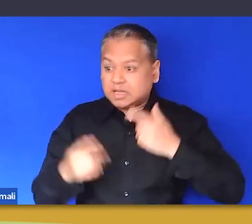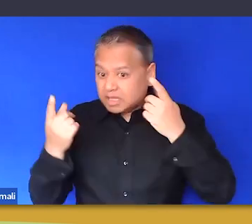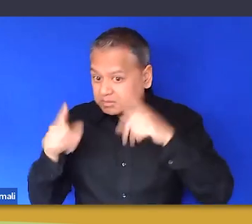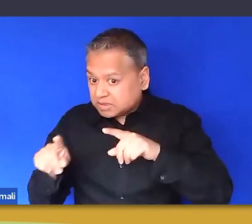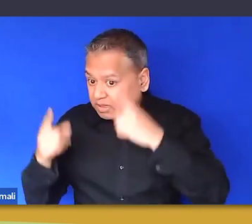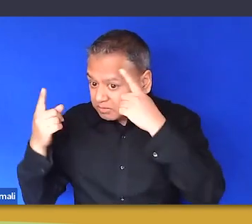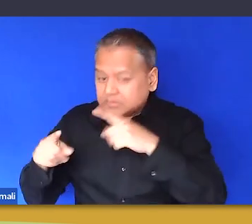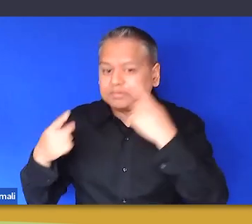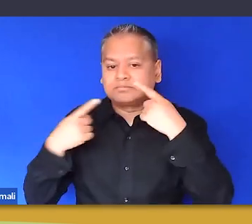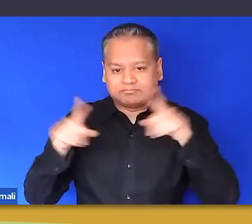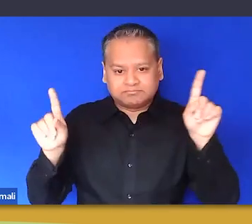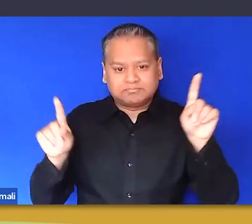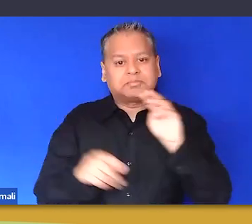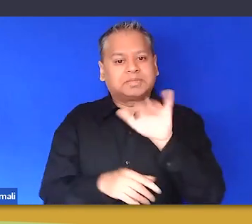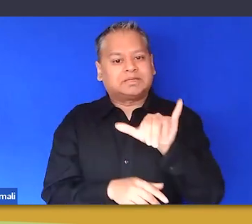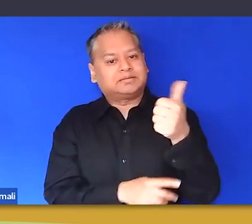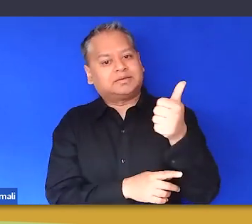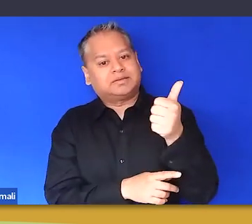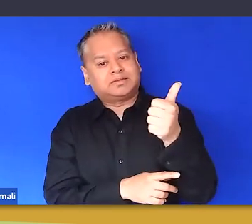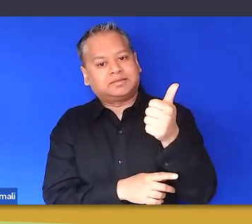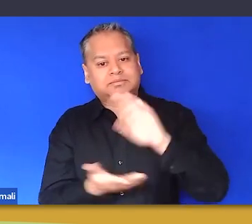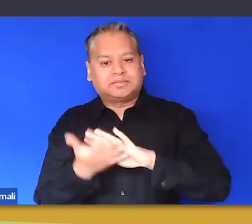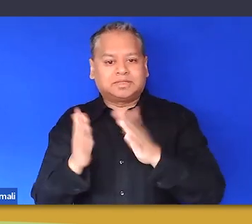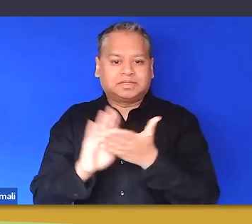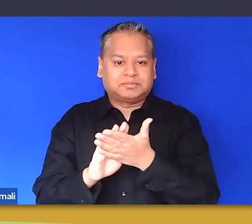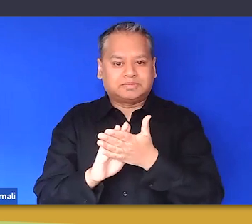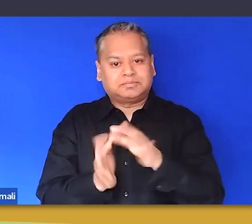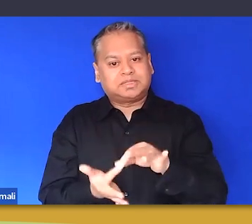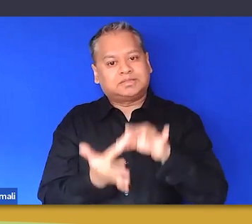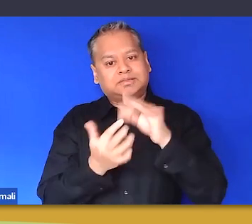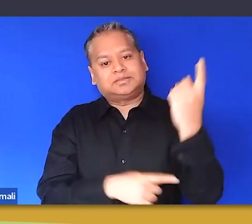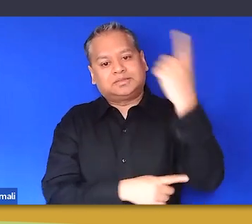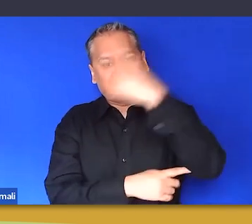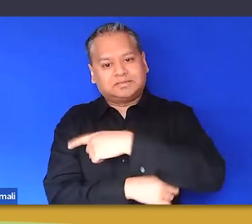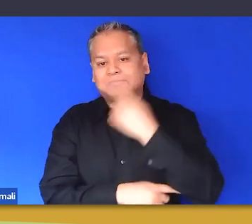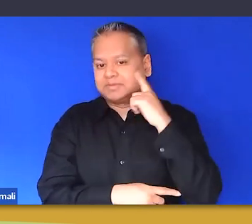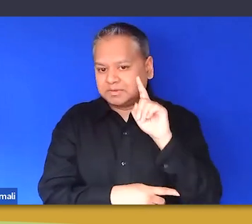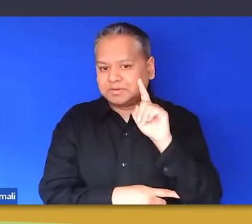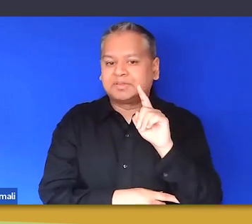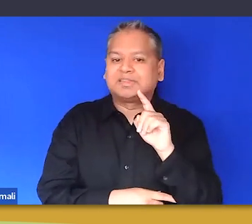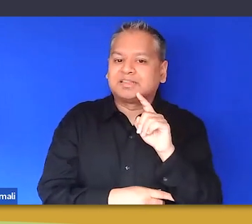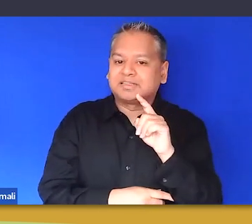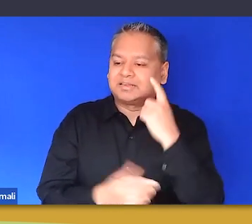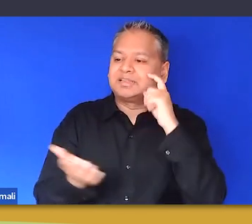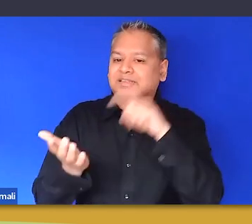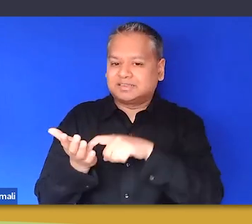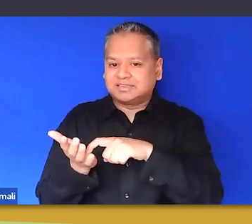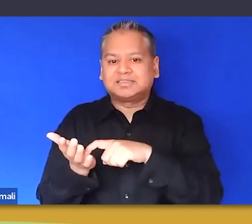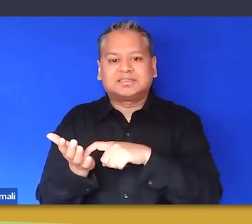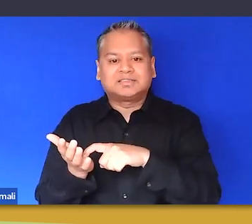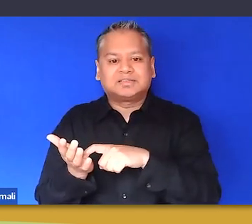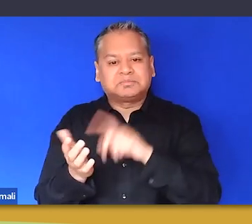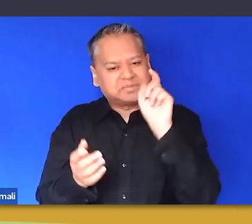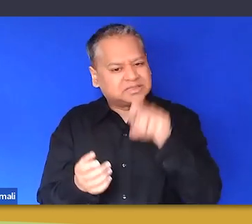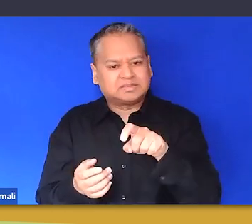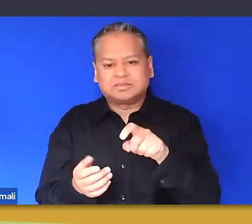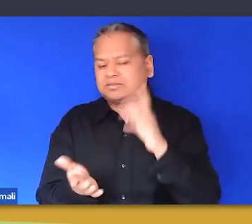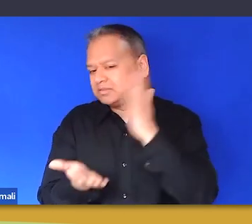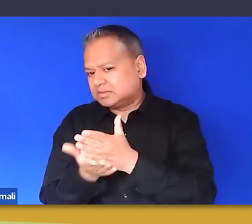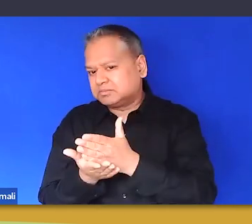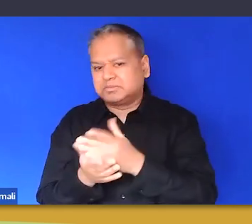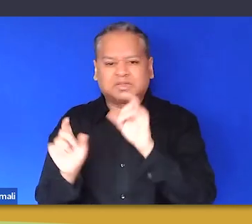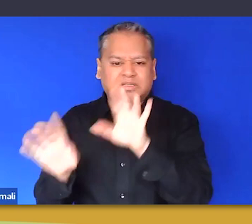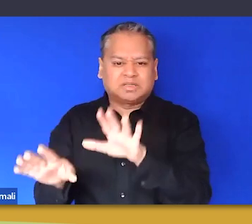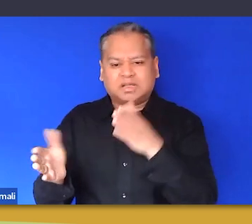day of action against anti-Asian racism, in acknowledging the urgent need to develop more effective policy